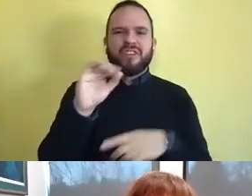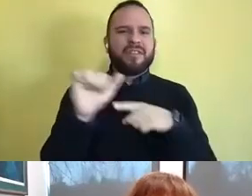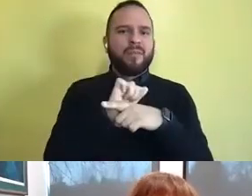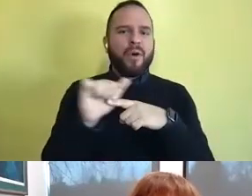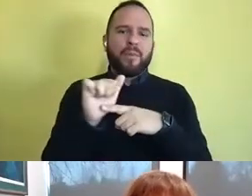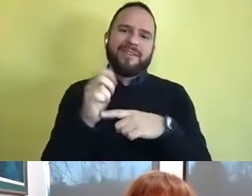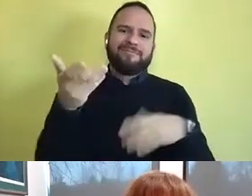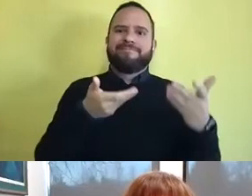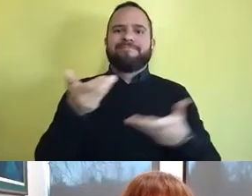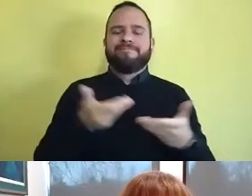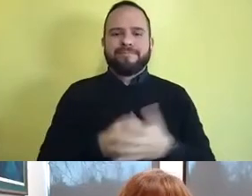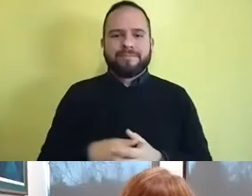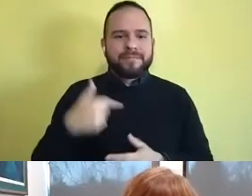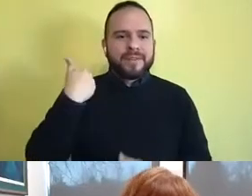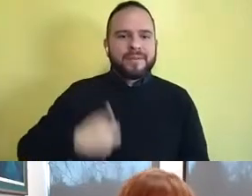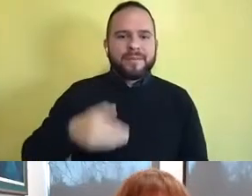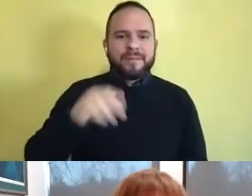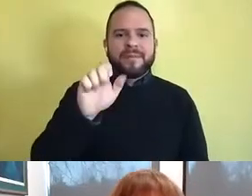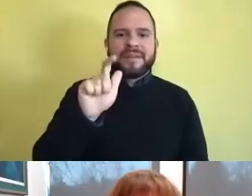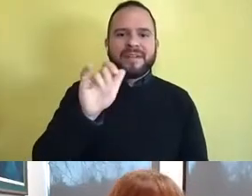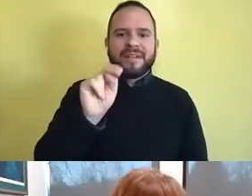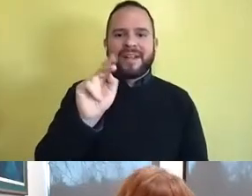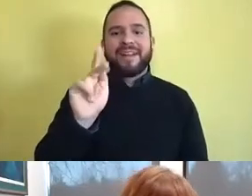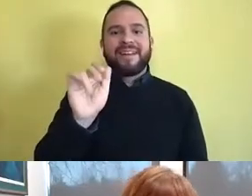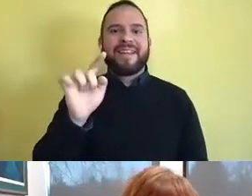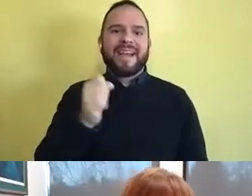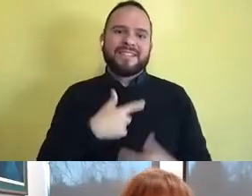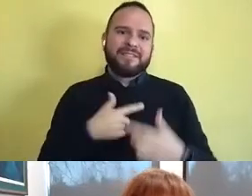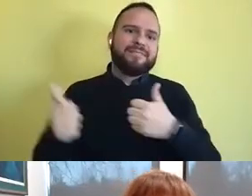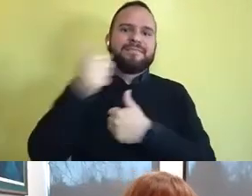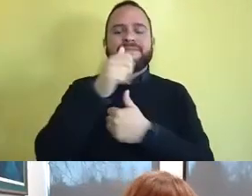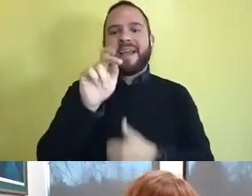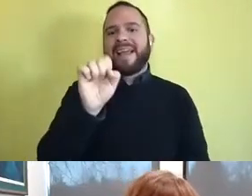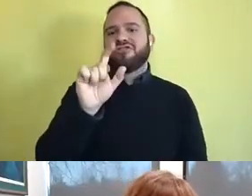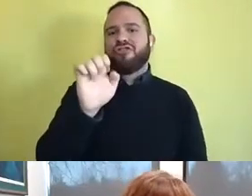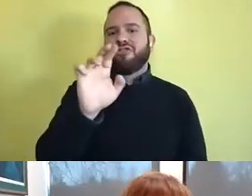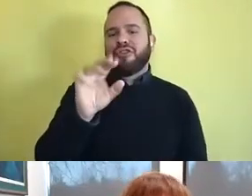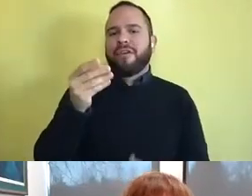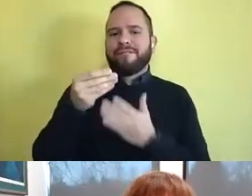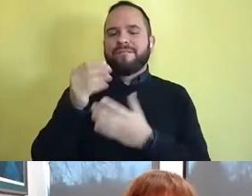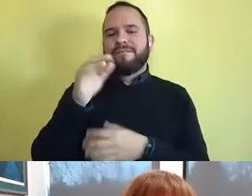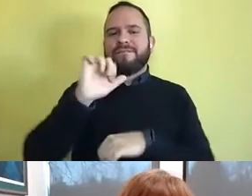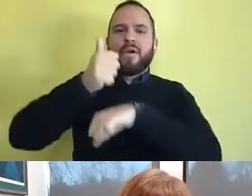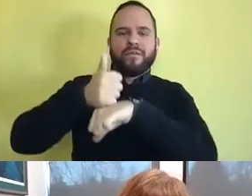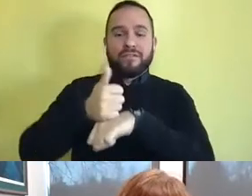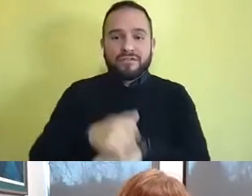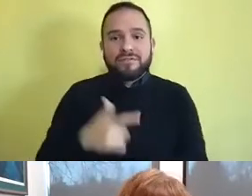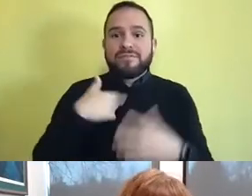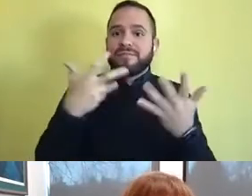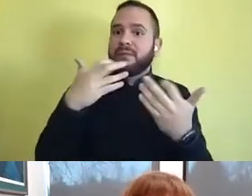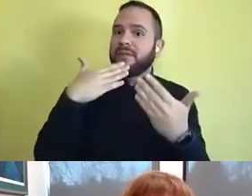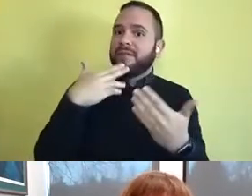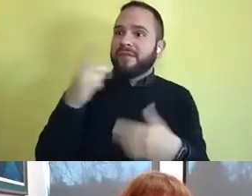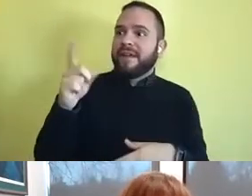Elaine Katz, Senior Vice President of Grants and Communications at Kessler Foundation. I'd like to thank the University of New